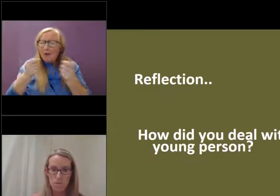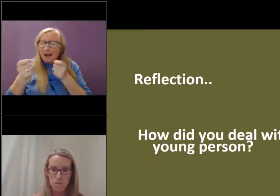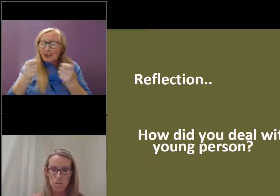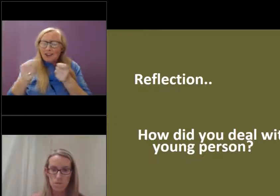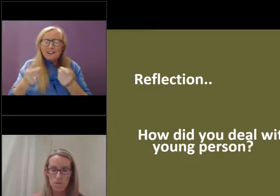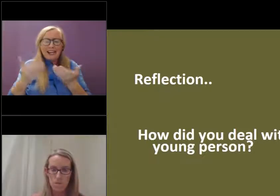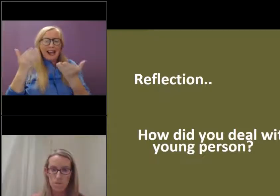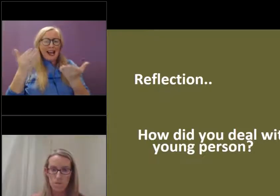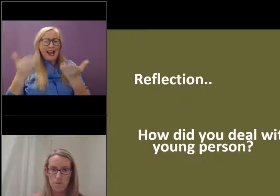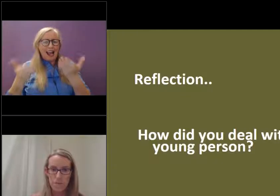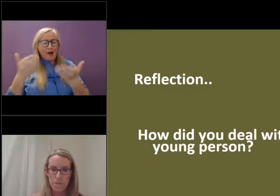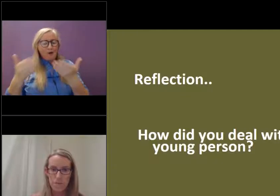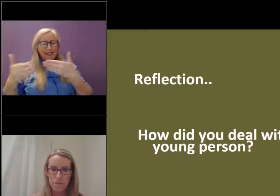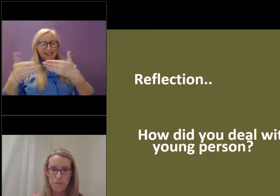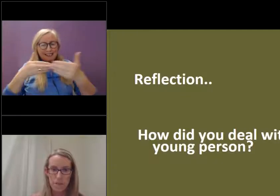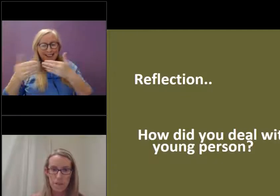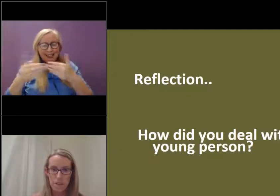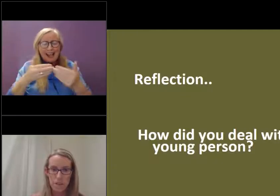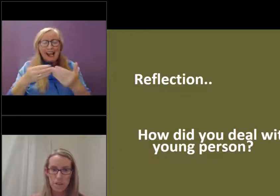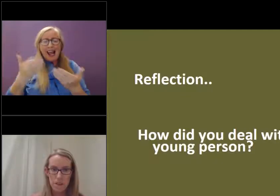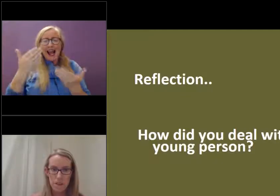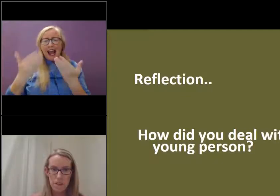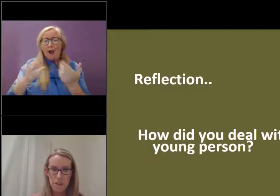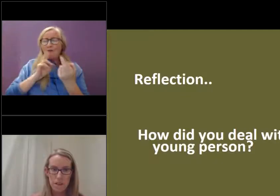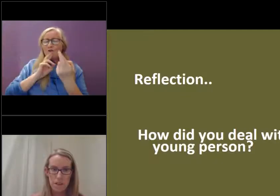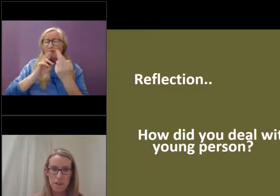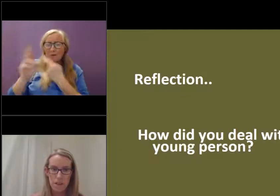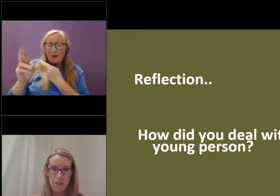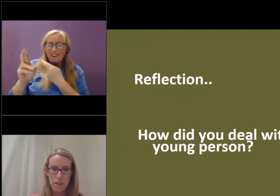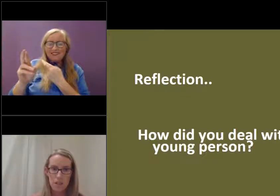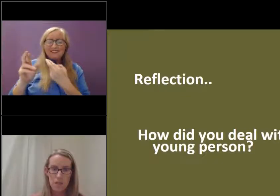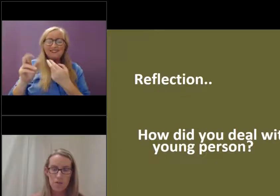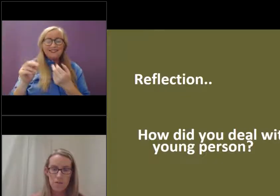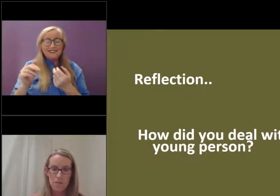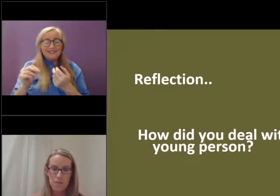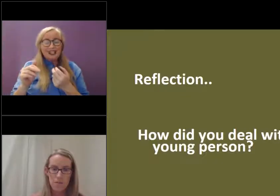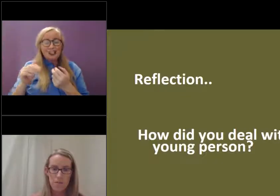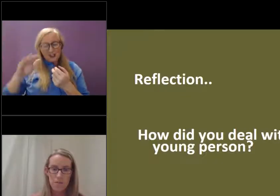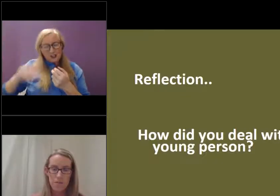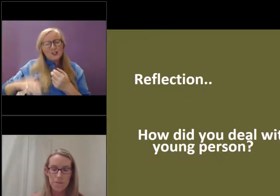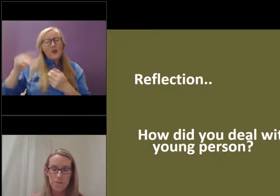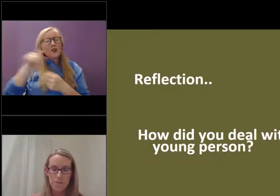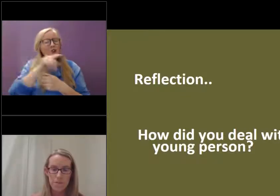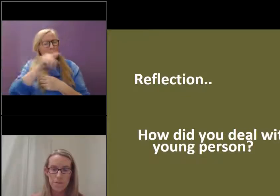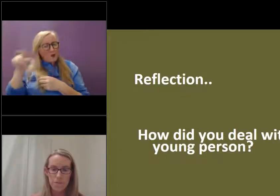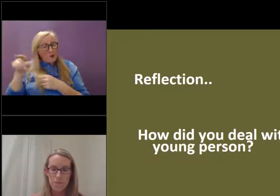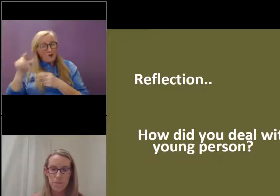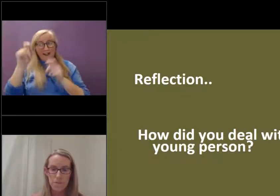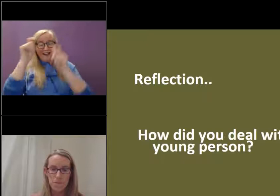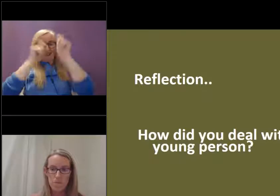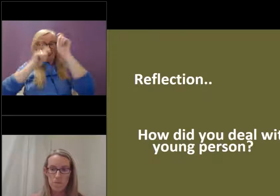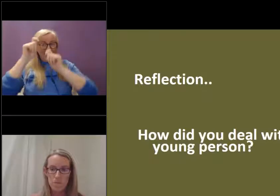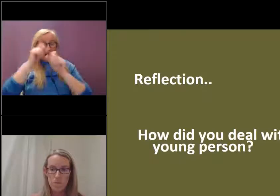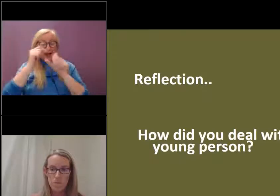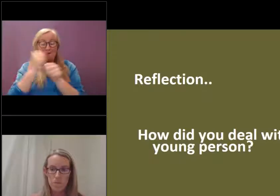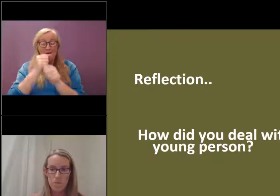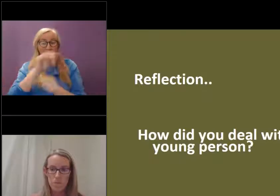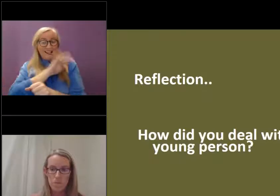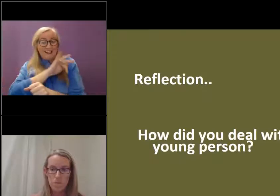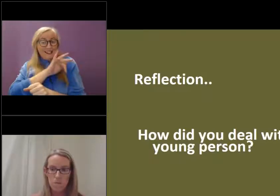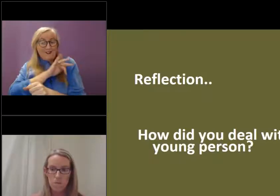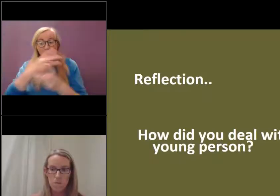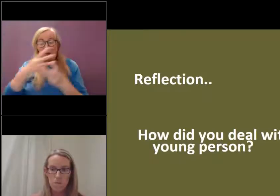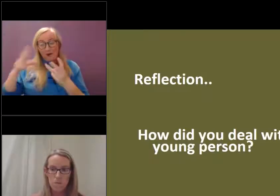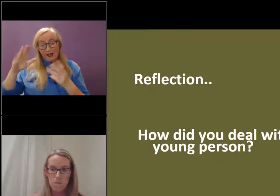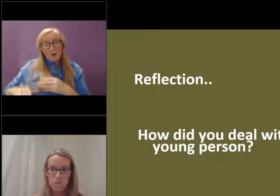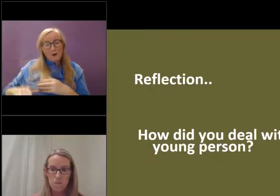it? What was your responses to it? And just maybe have a little think or write down a few words. And if there's something really